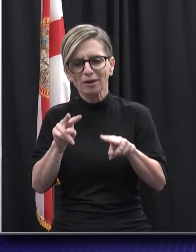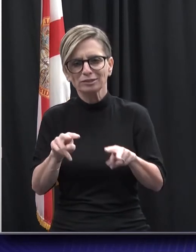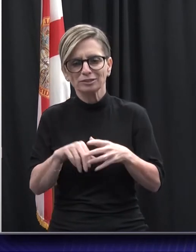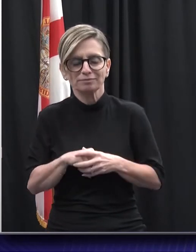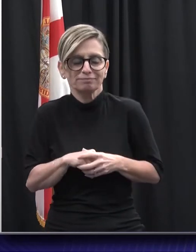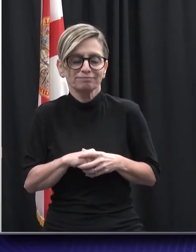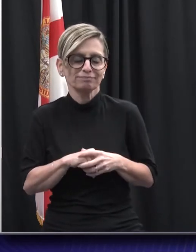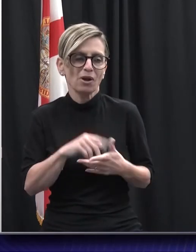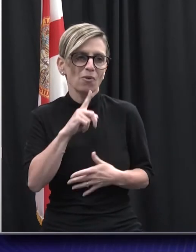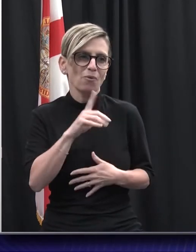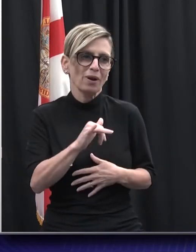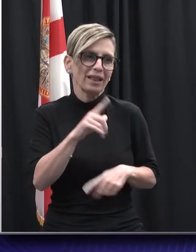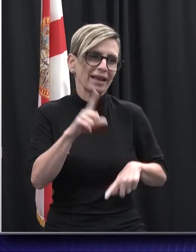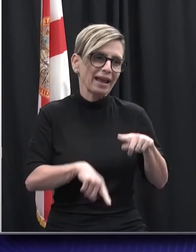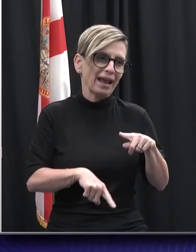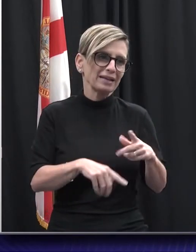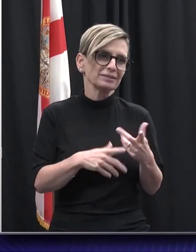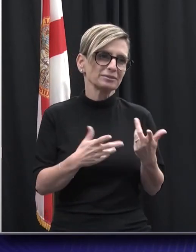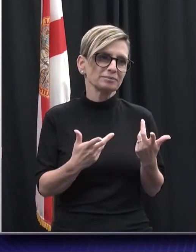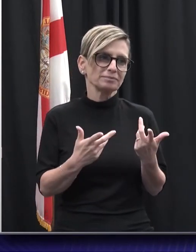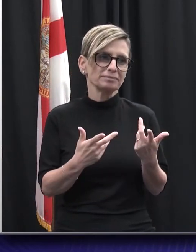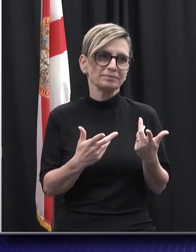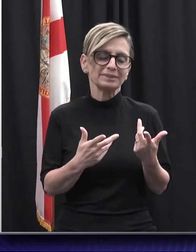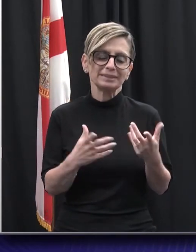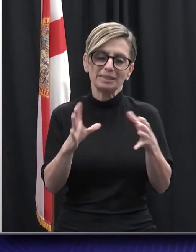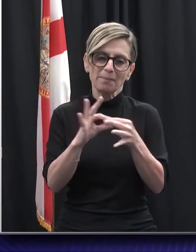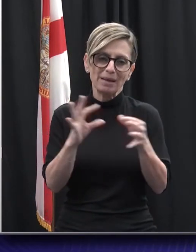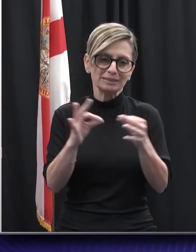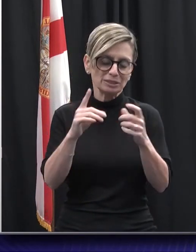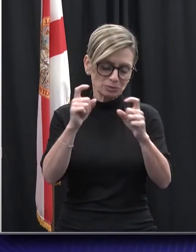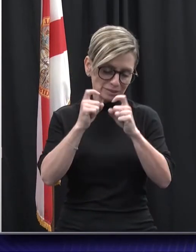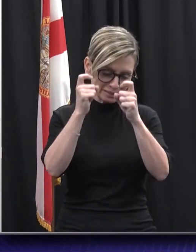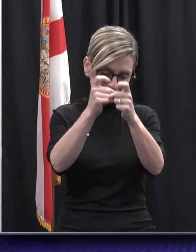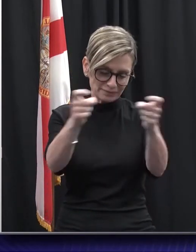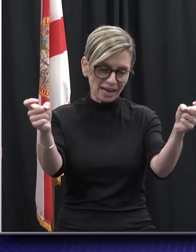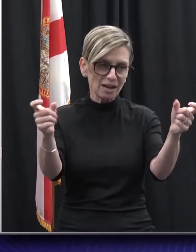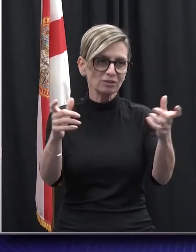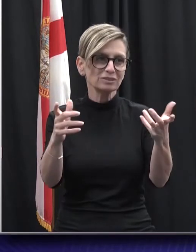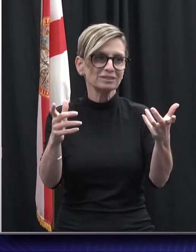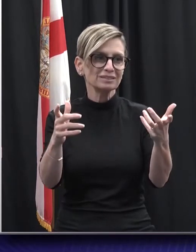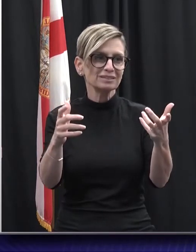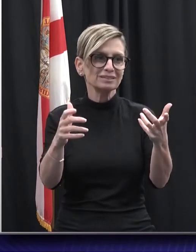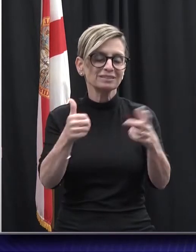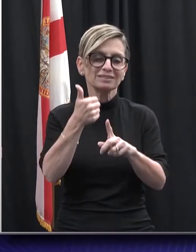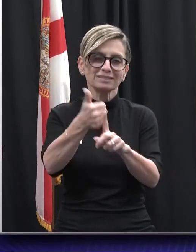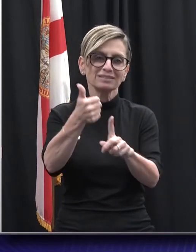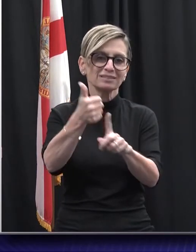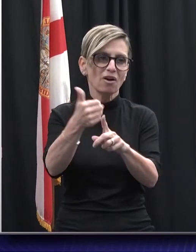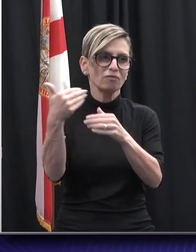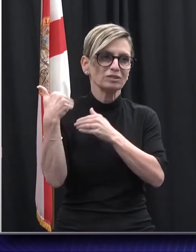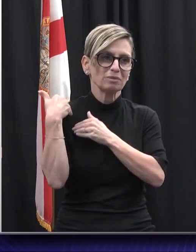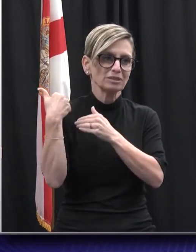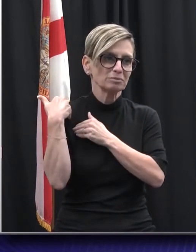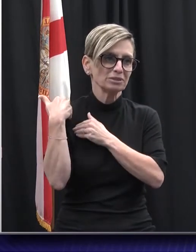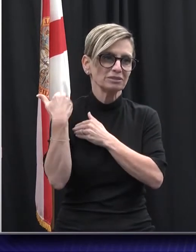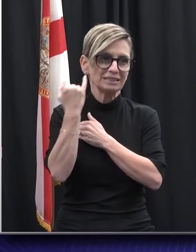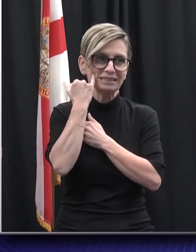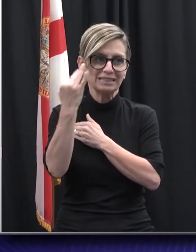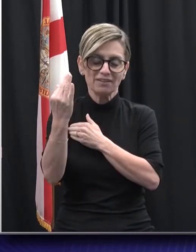can. It's really a message of self-responsibility, individual responsibility. If you have come down here